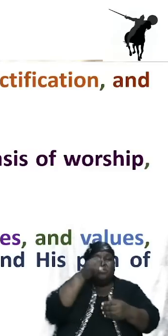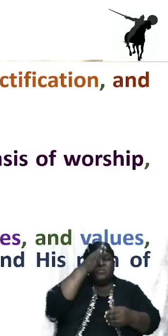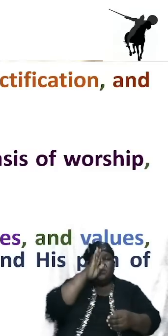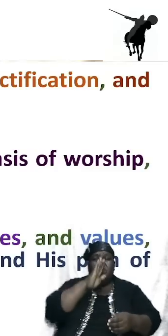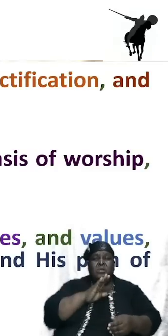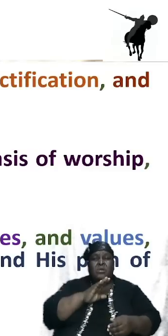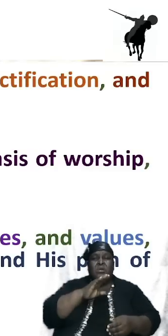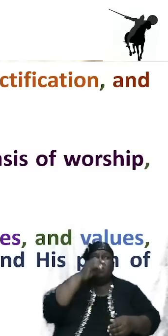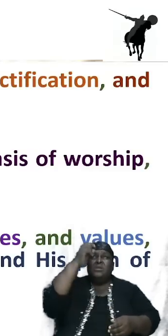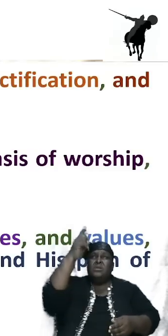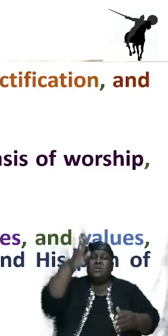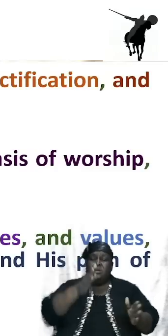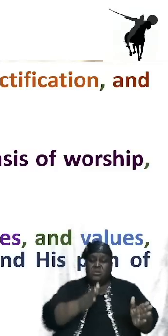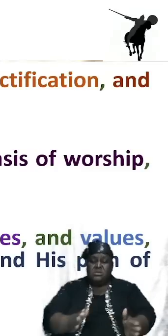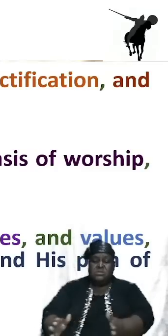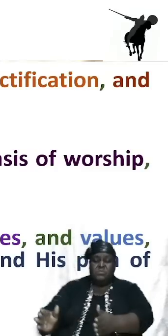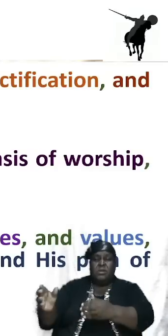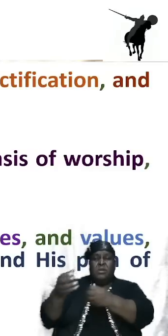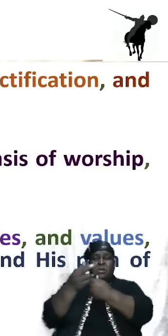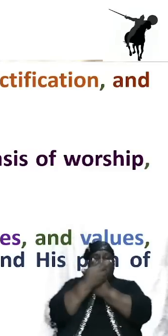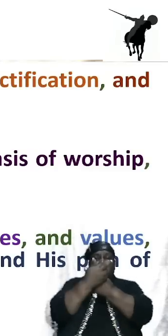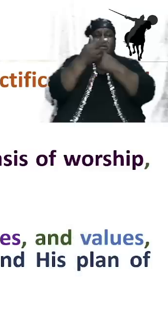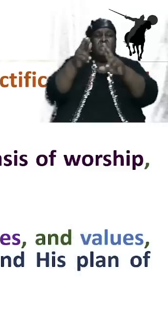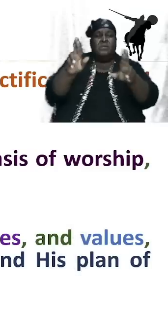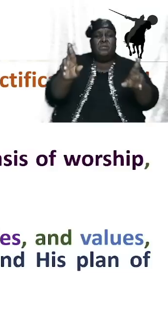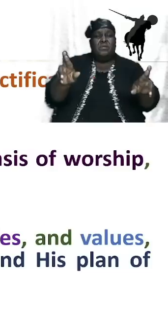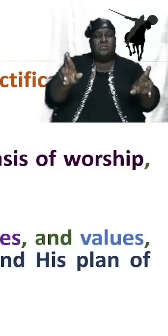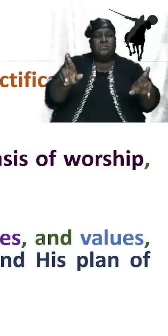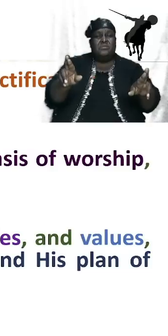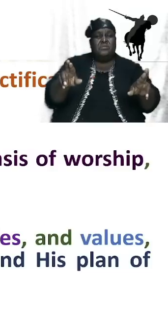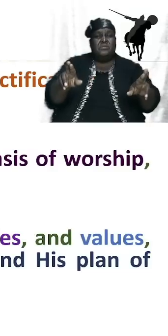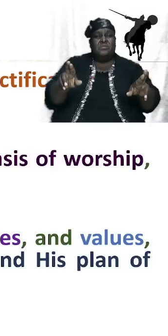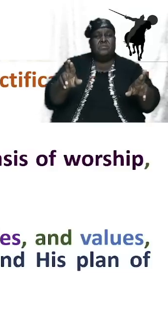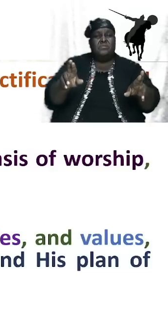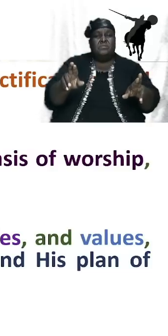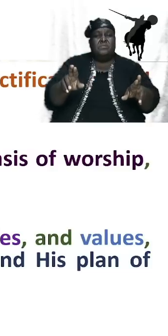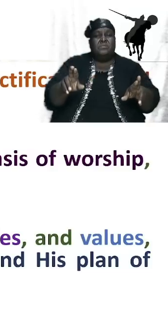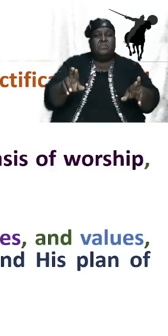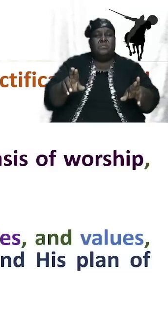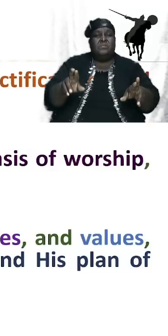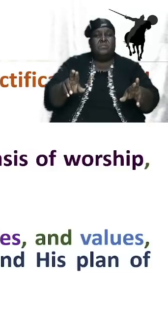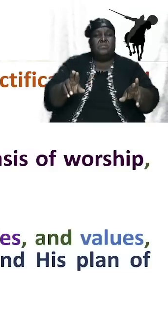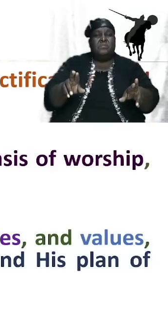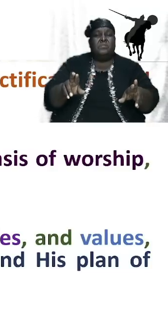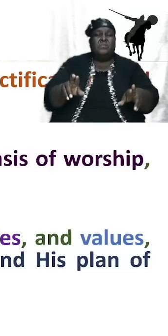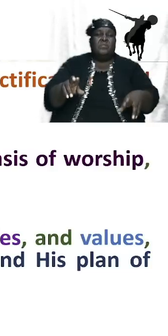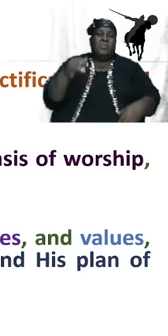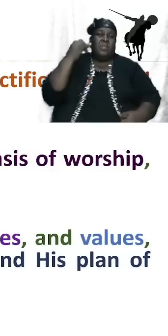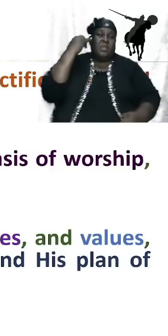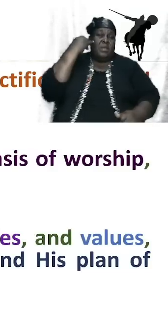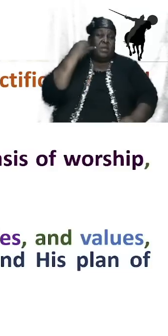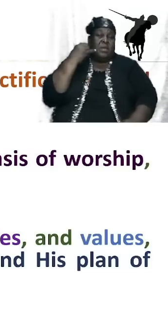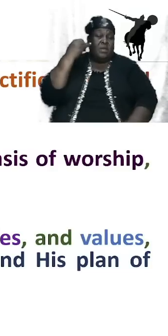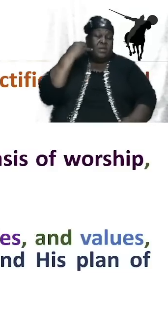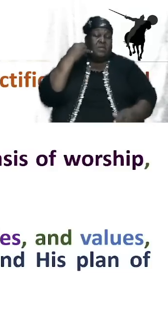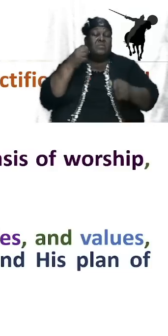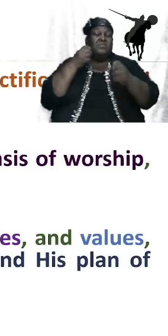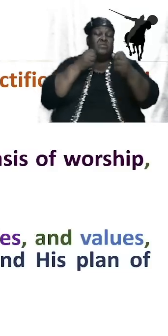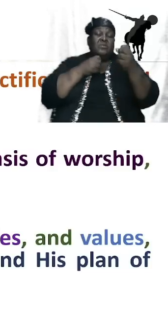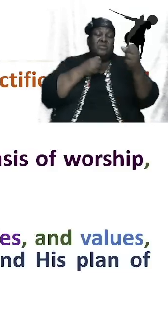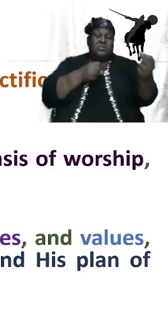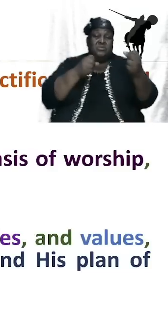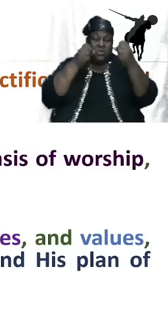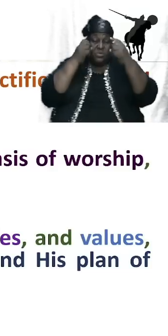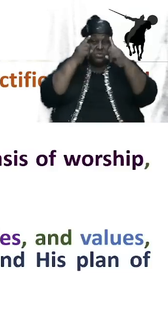and His plan of redemption. That's what sound doctrine does. Amen. So therefore, if sound doctrine does this, it means